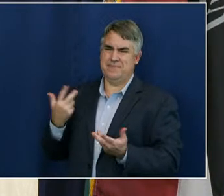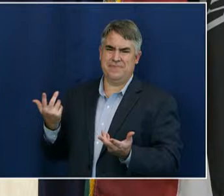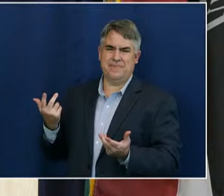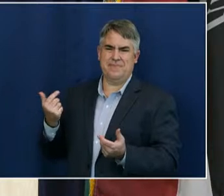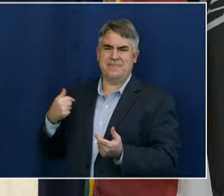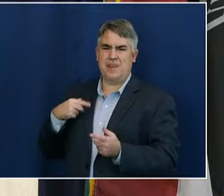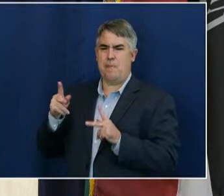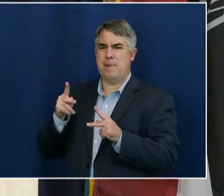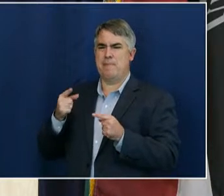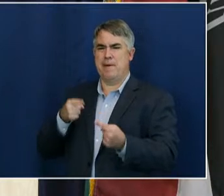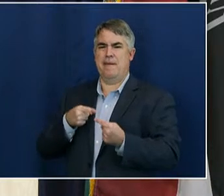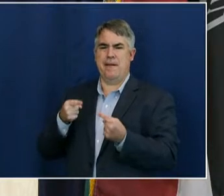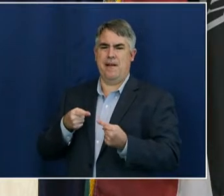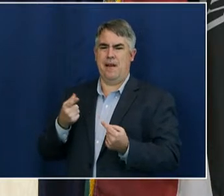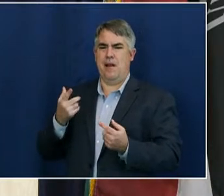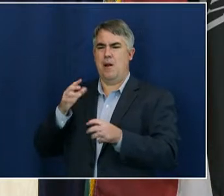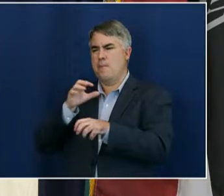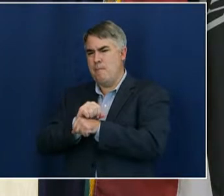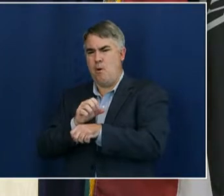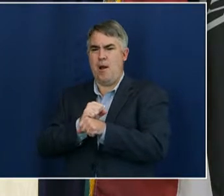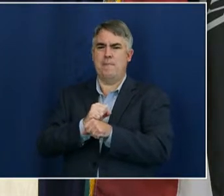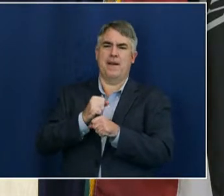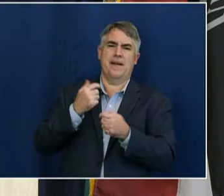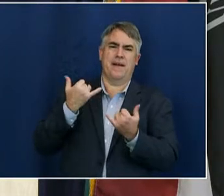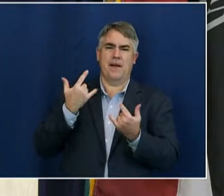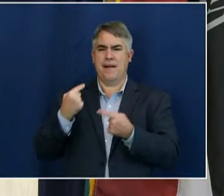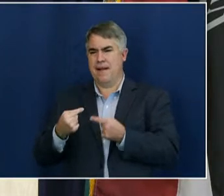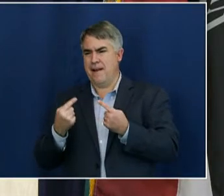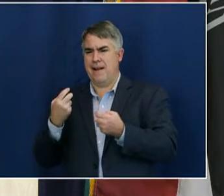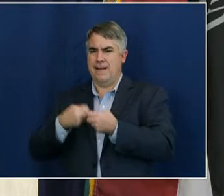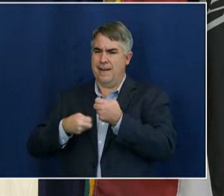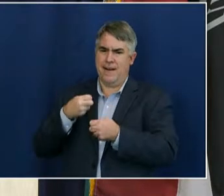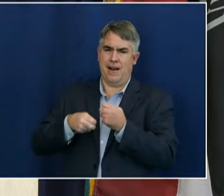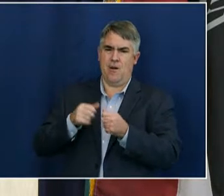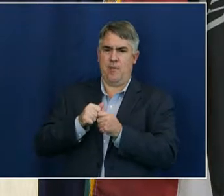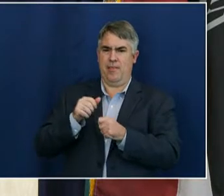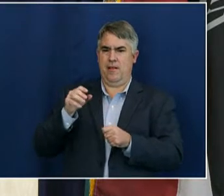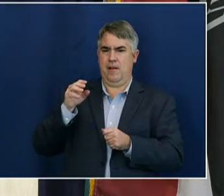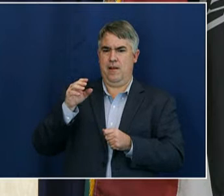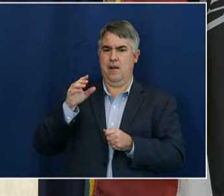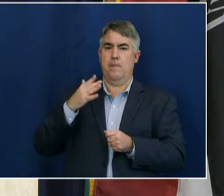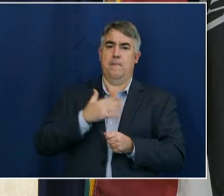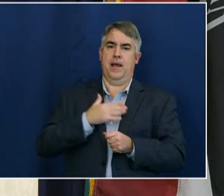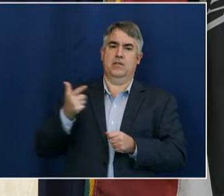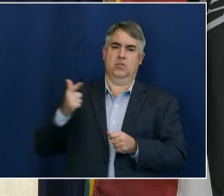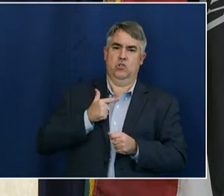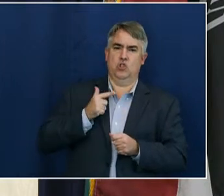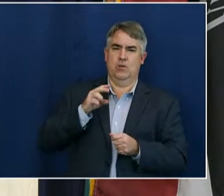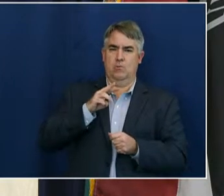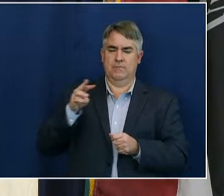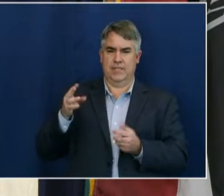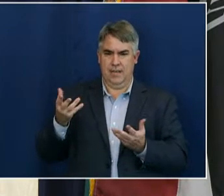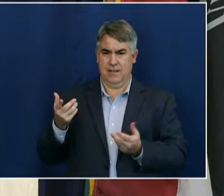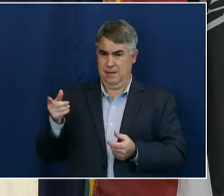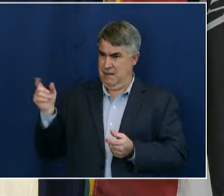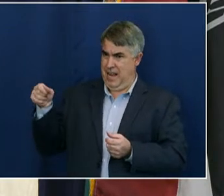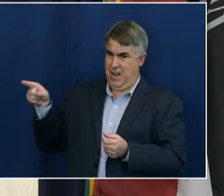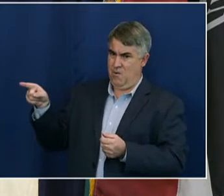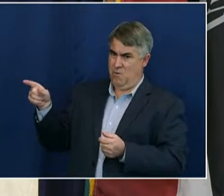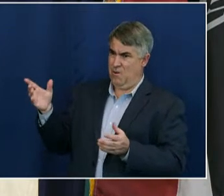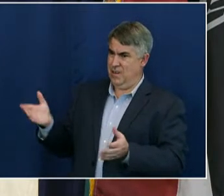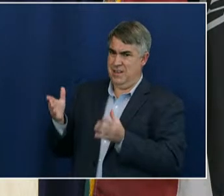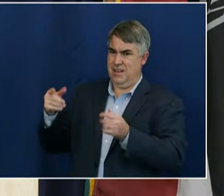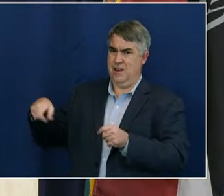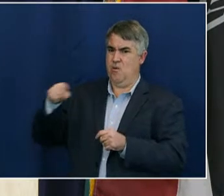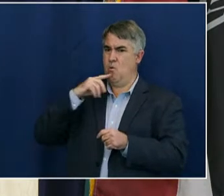appointment times at county locations and problems with the My Turn website, can you reassure people, especially those